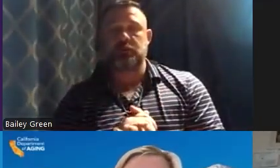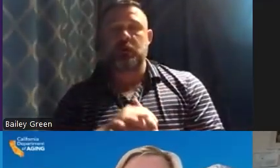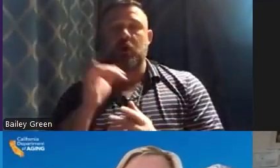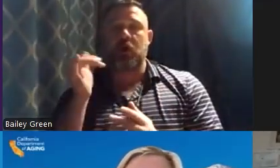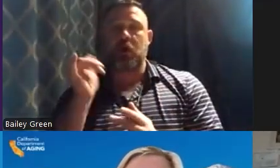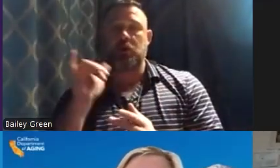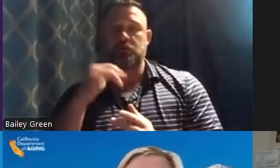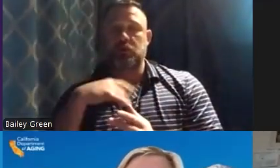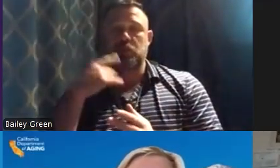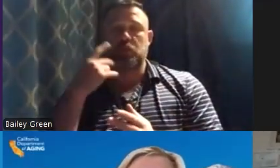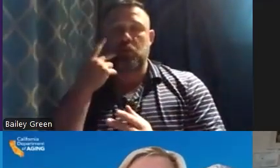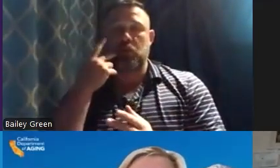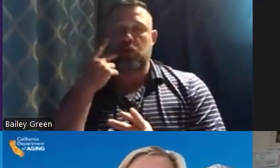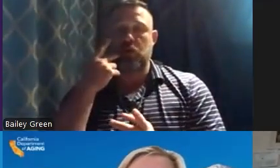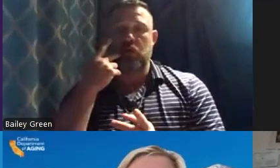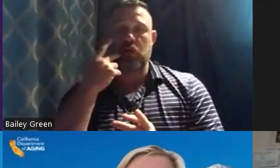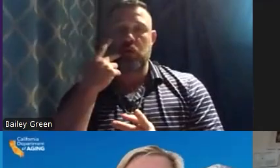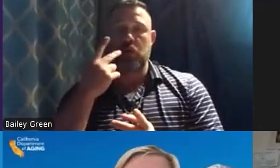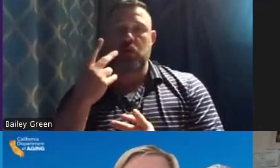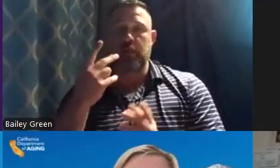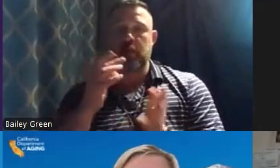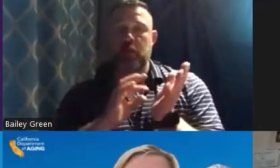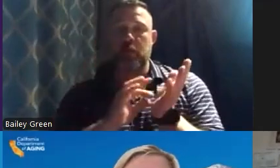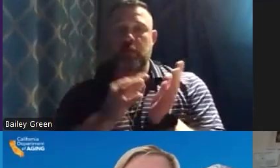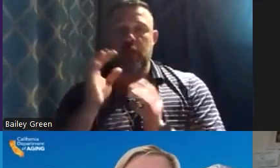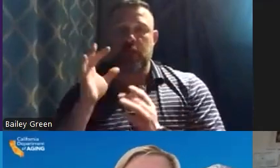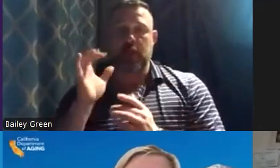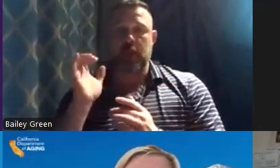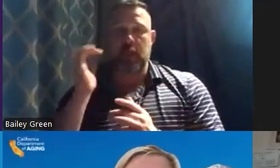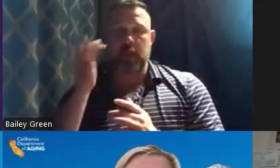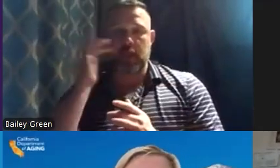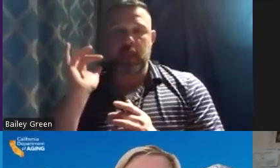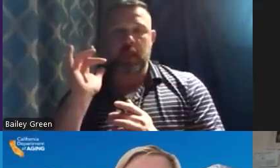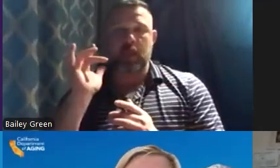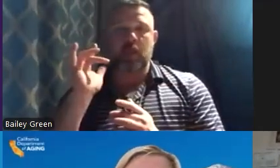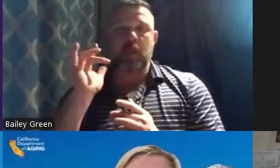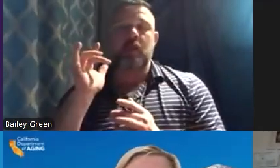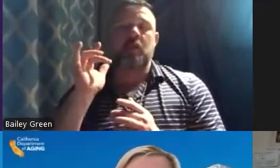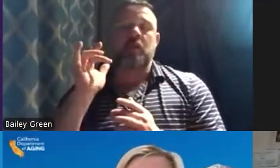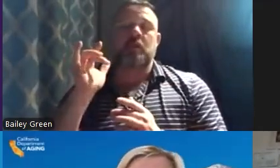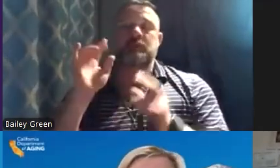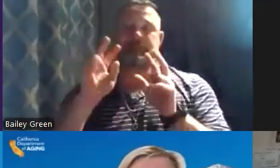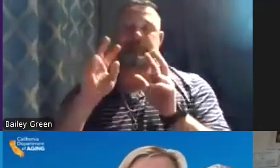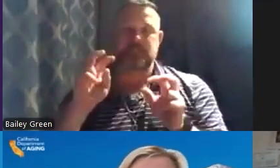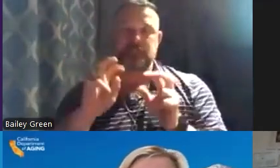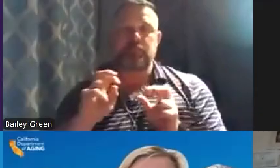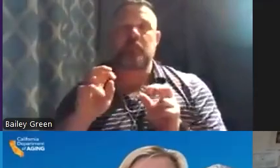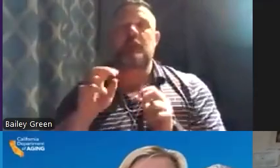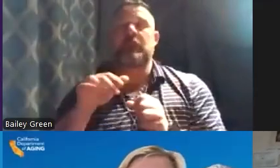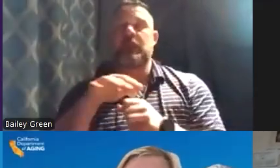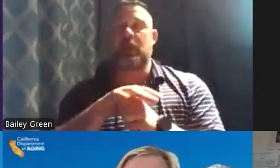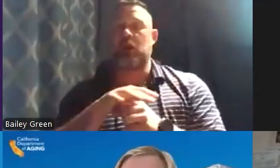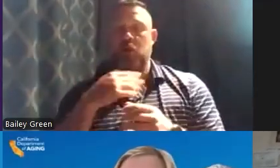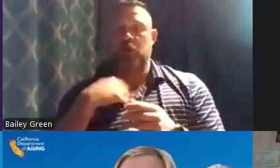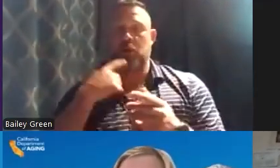looking at the Medi-Cal cognitive assessments in an era where we may or may not have